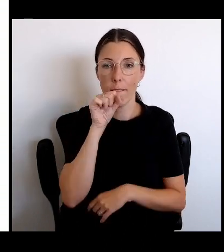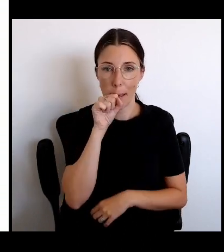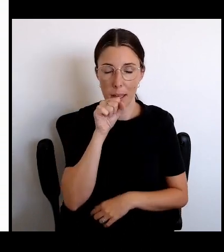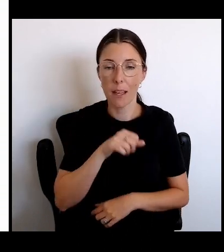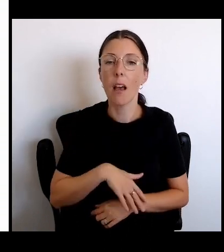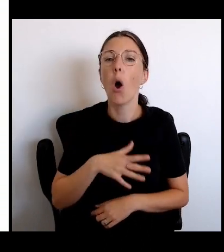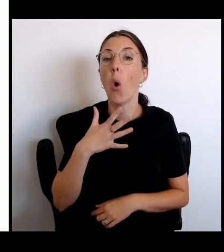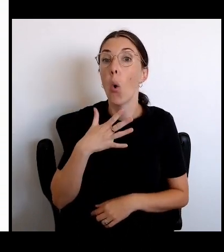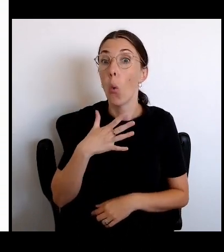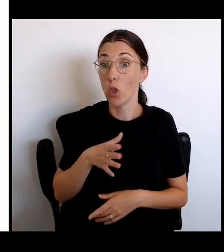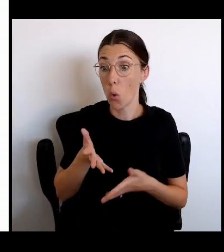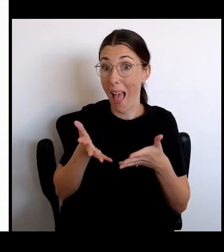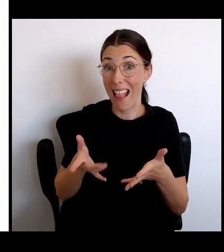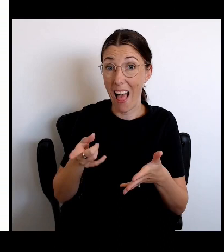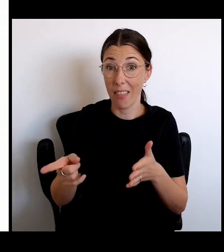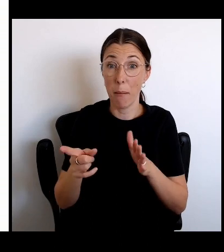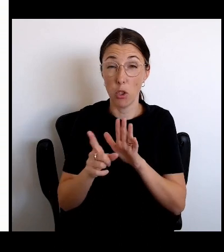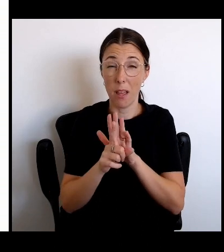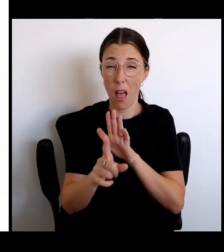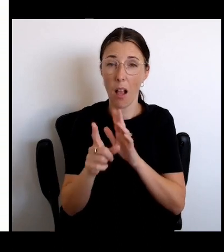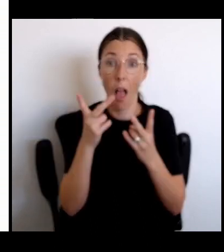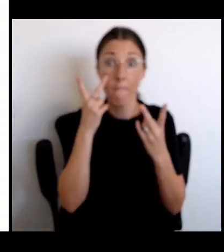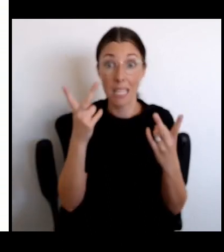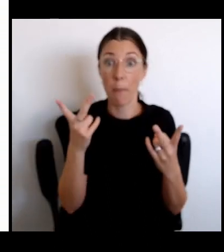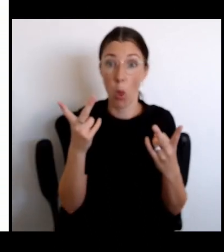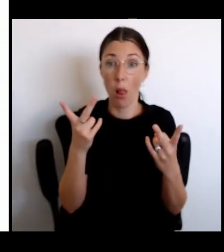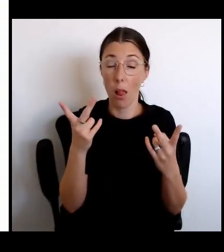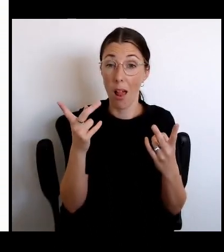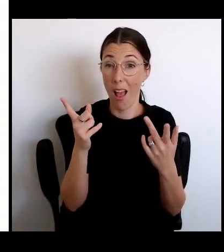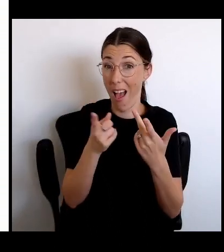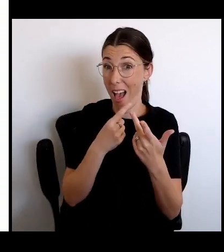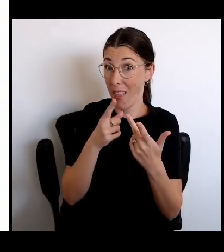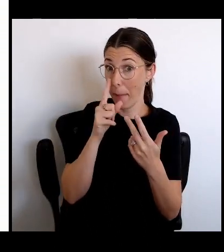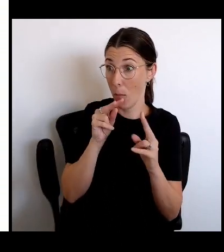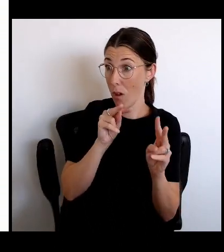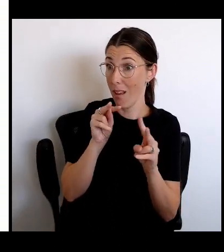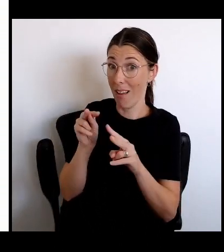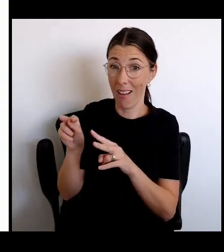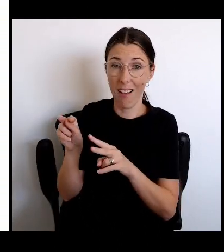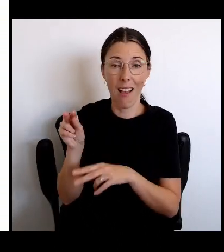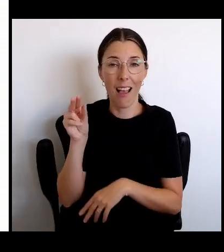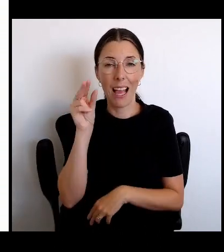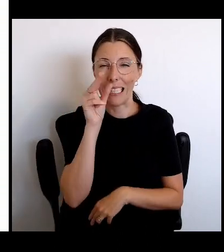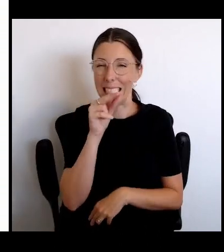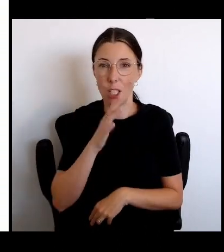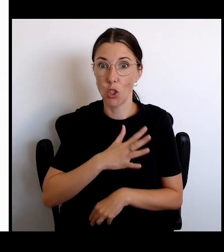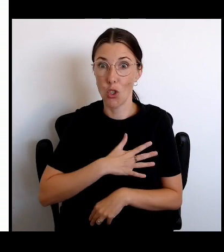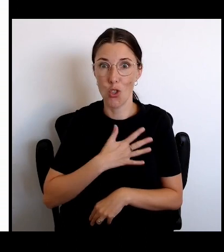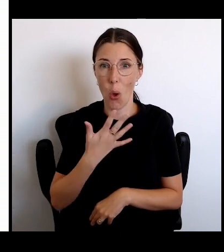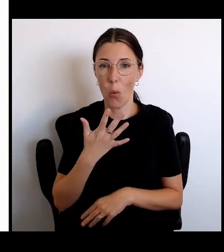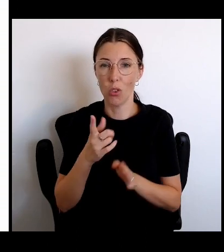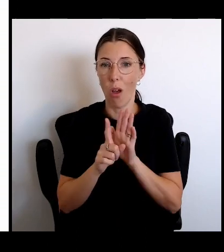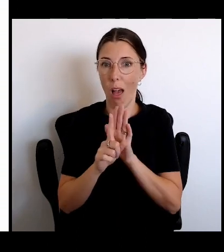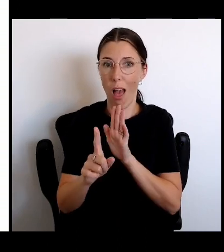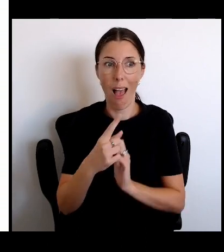be visible in terms of their ex-vaping status. This is something that teenagers don't really want to do. They don't want to tell